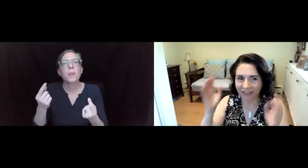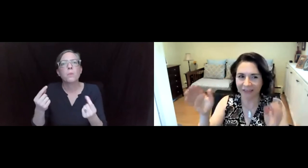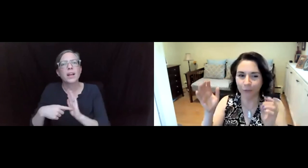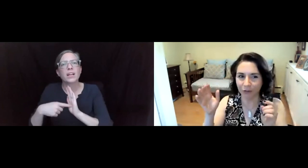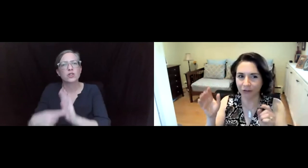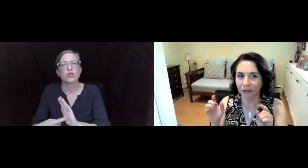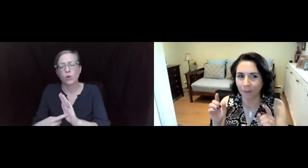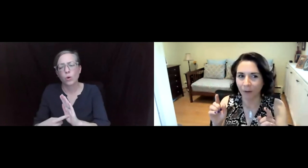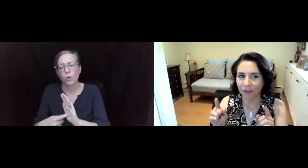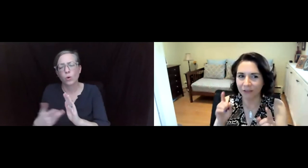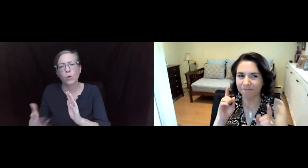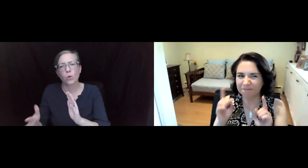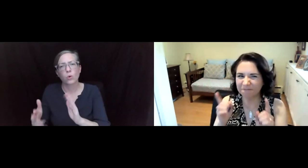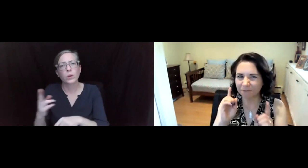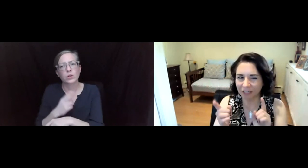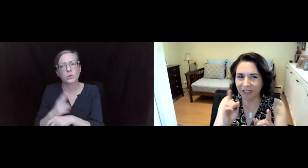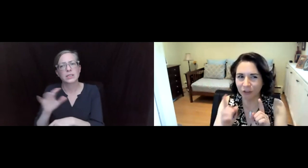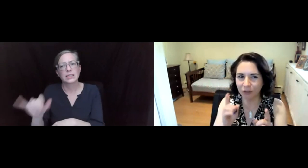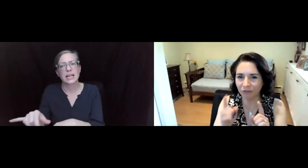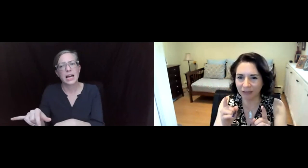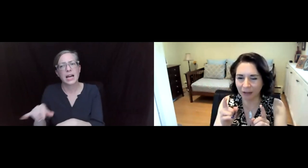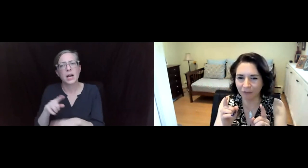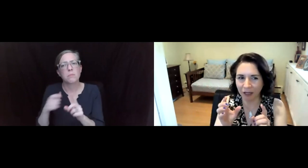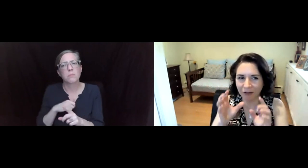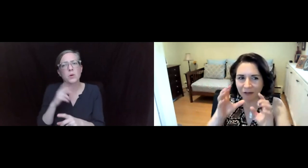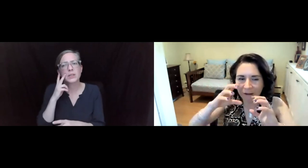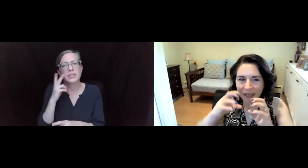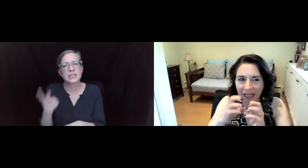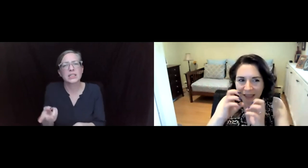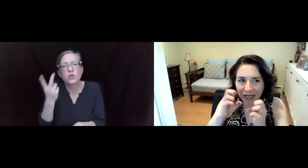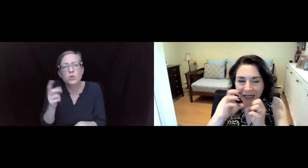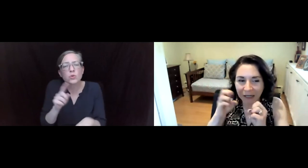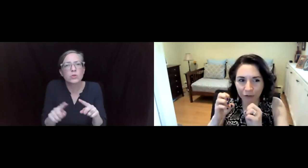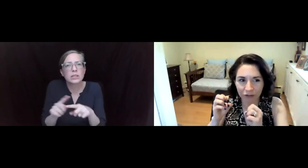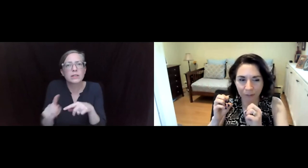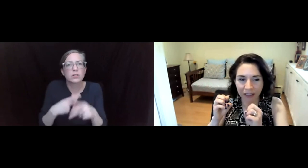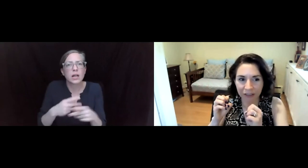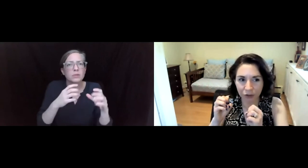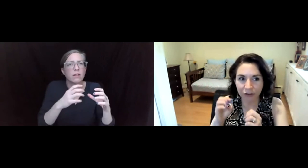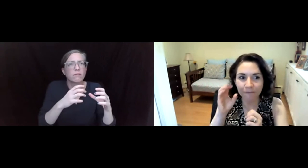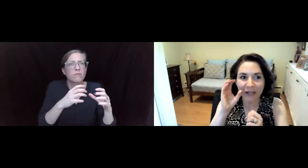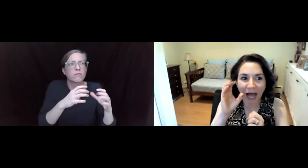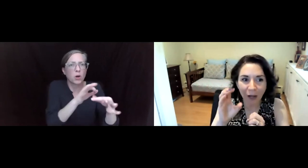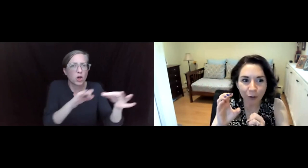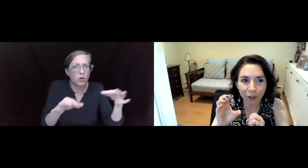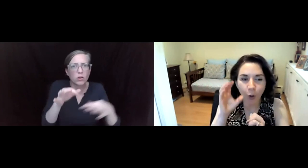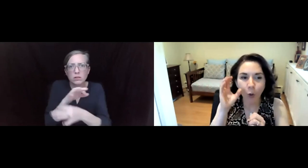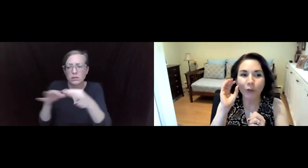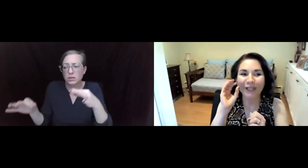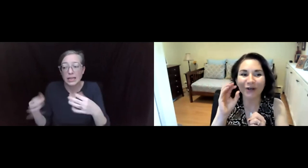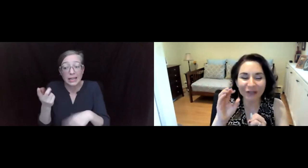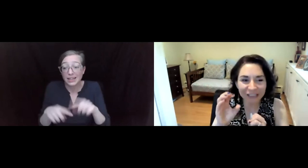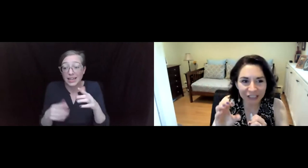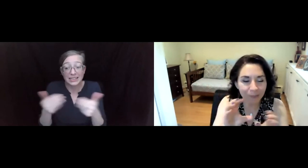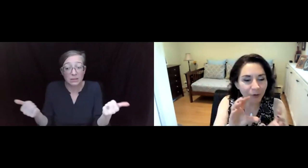We get started with those. But we see, we are getting two different types of particles and they are not able to separate each other. I will go